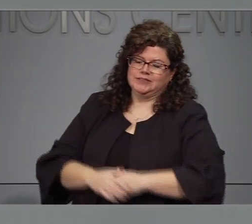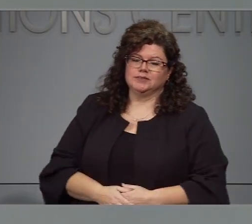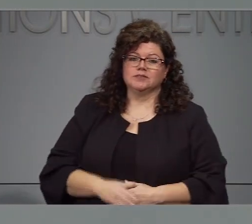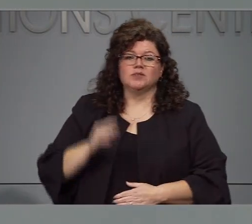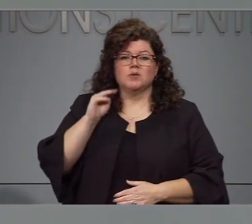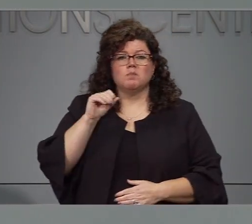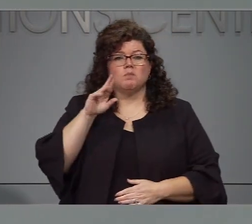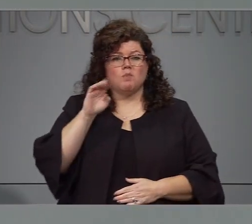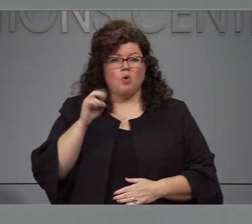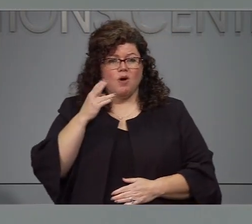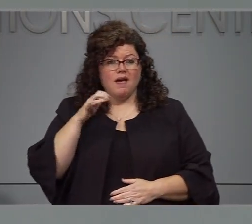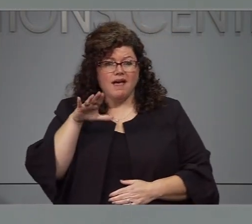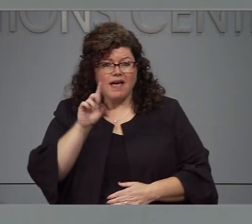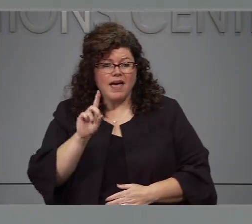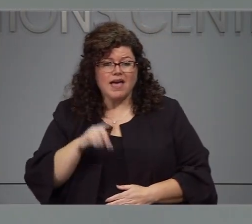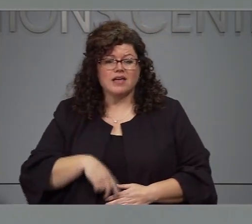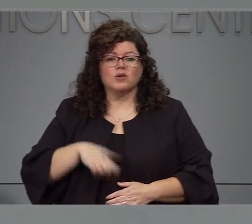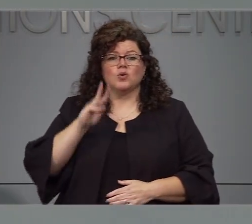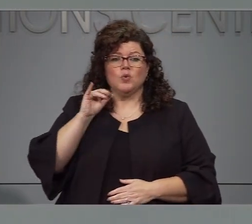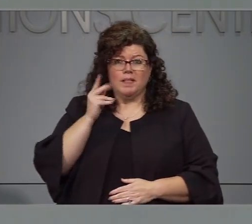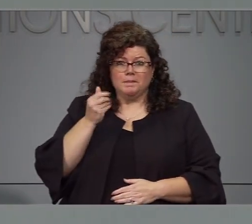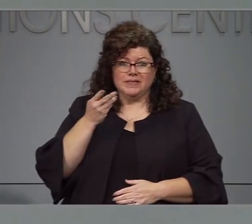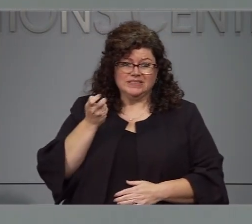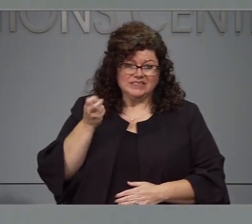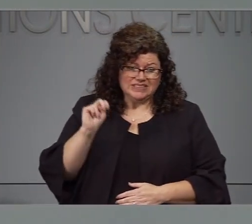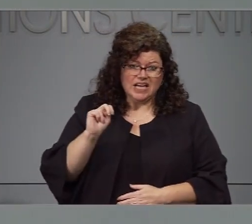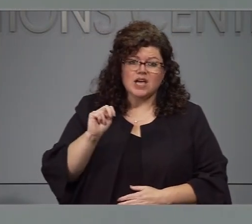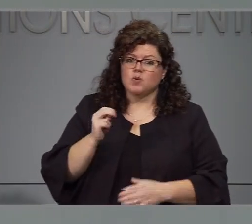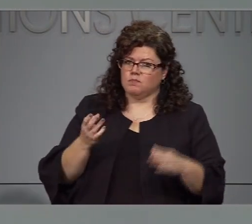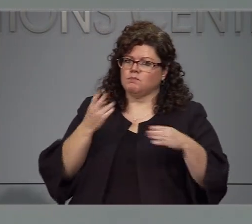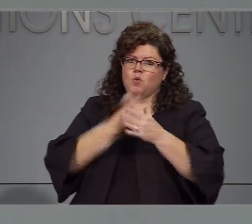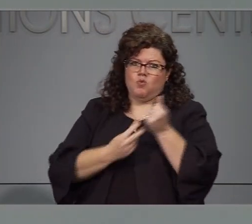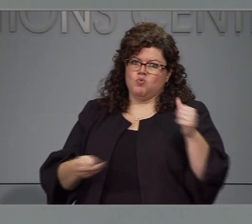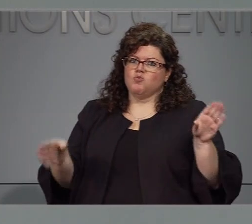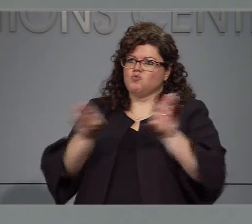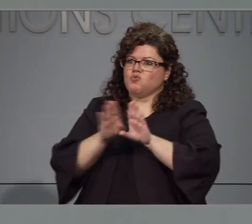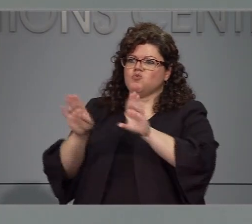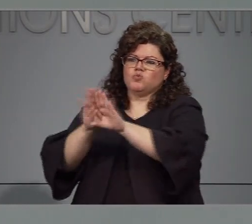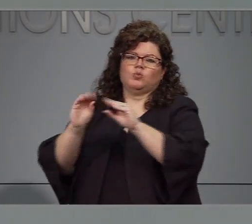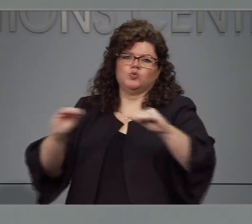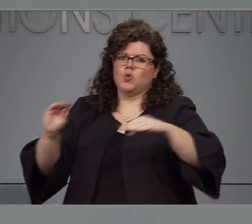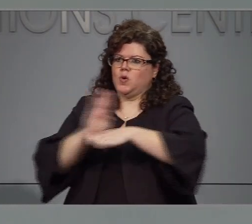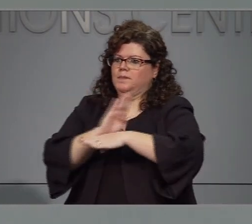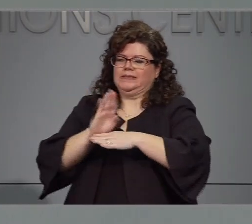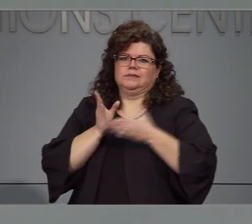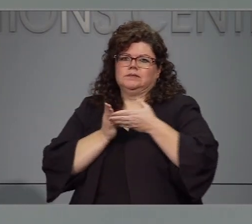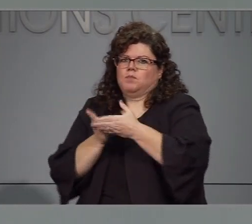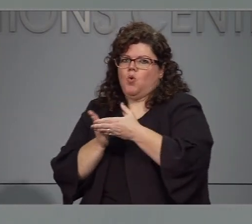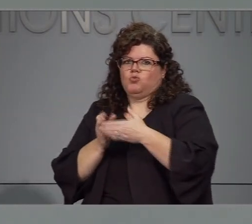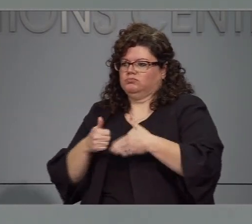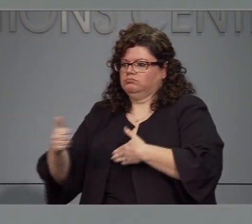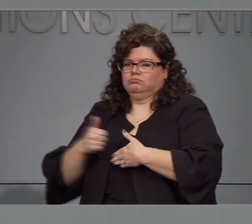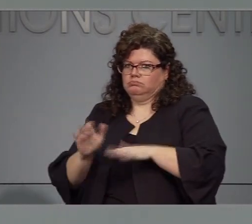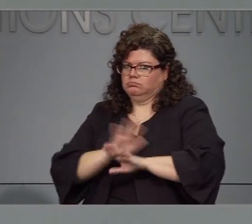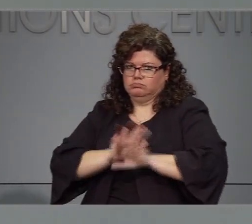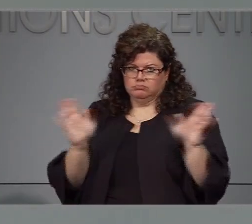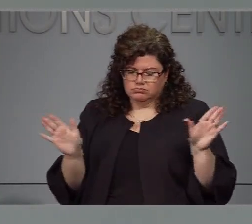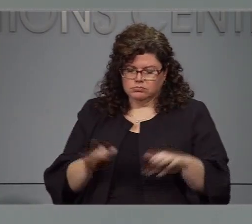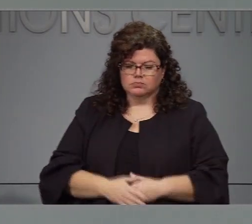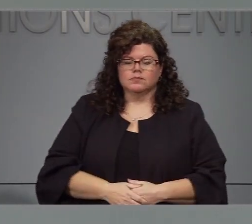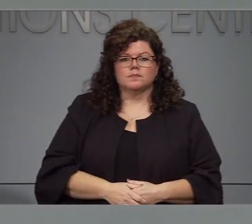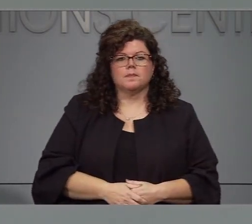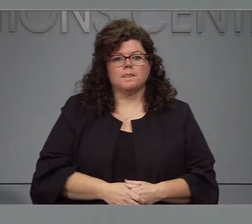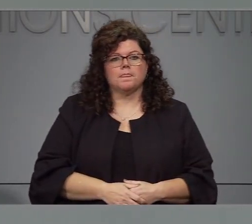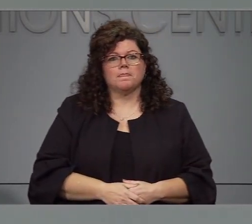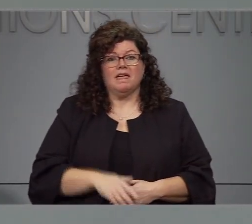and Wilmington are fully secure and closed to commercial activity. I would like to remind everyone, in the path of this storm, please